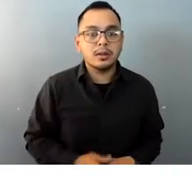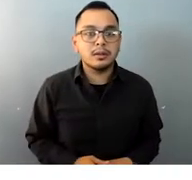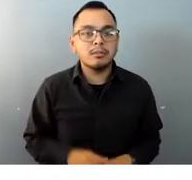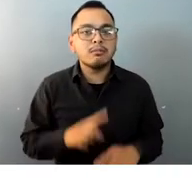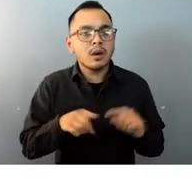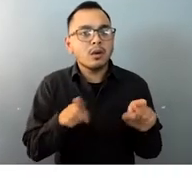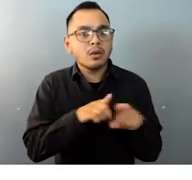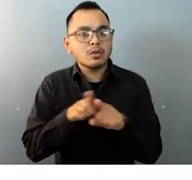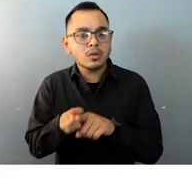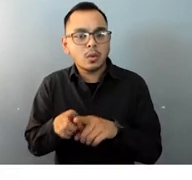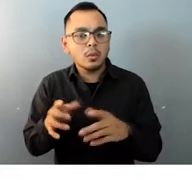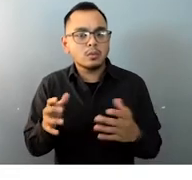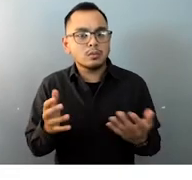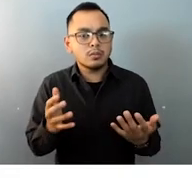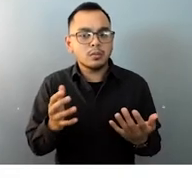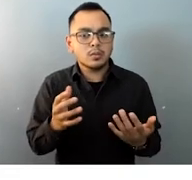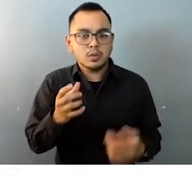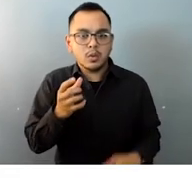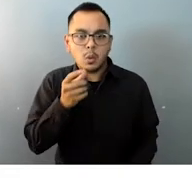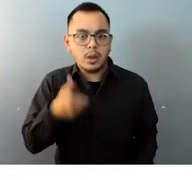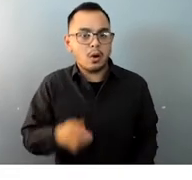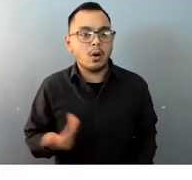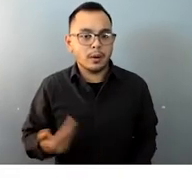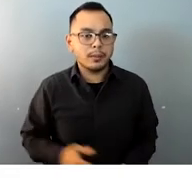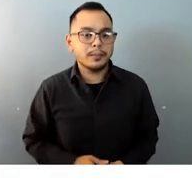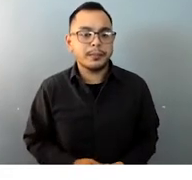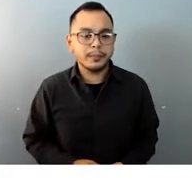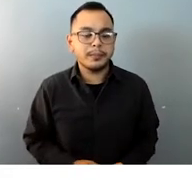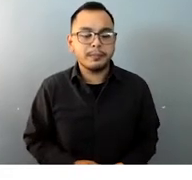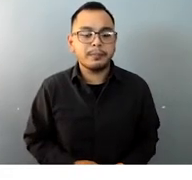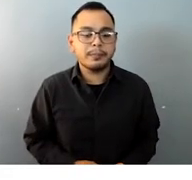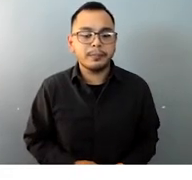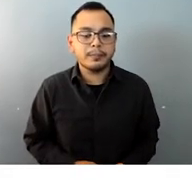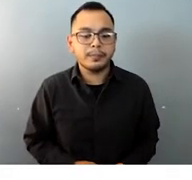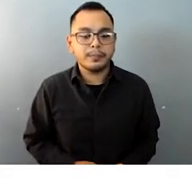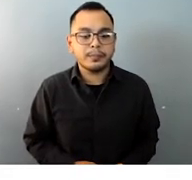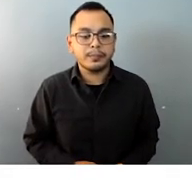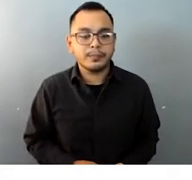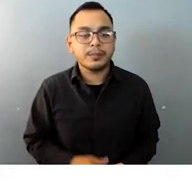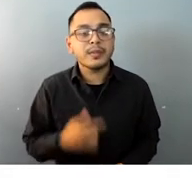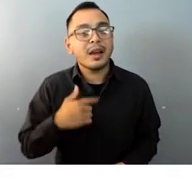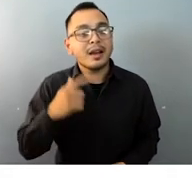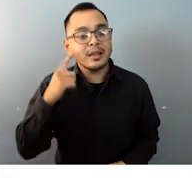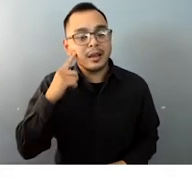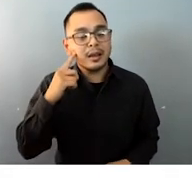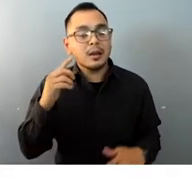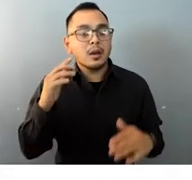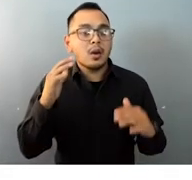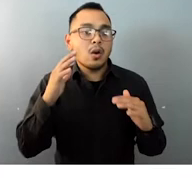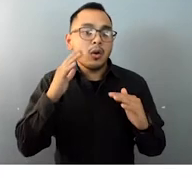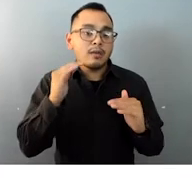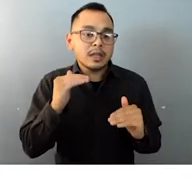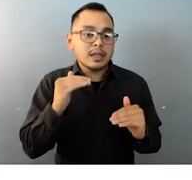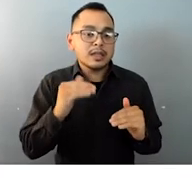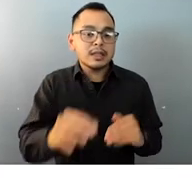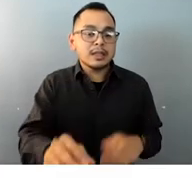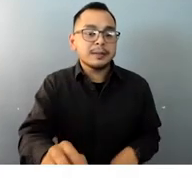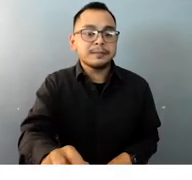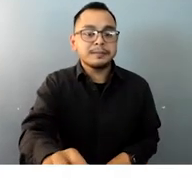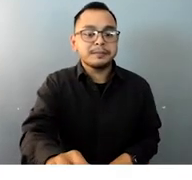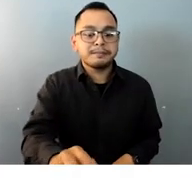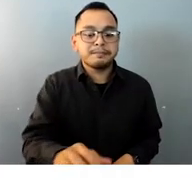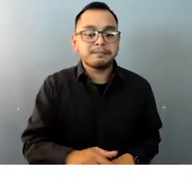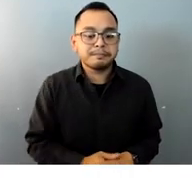face, the way we look, but also because of who we are. And I think hopefully